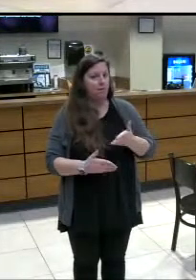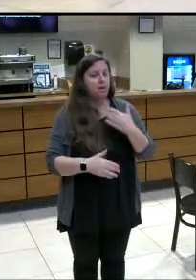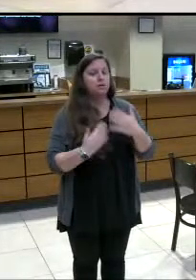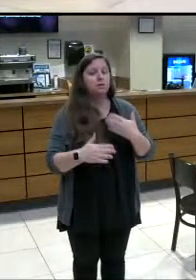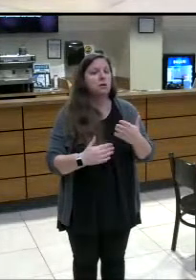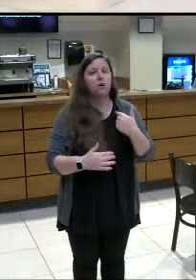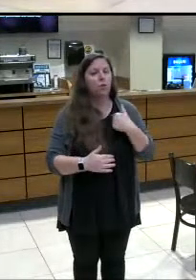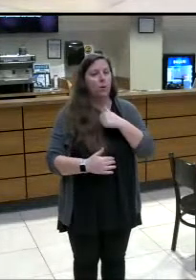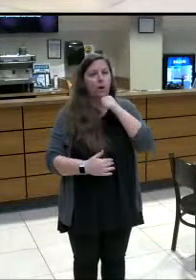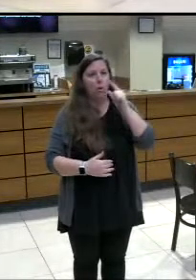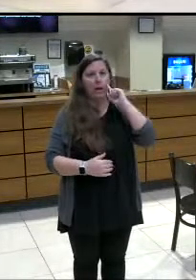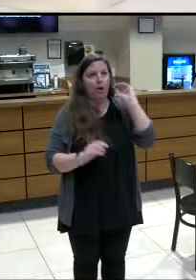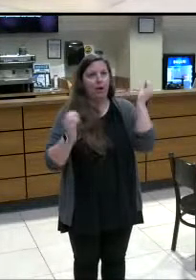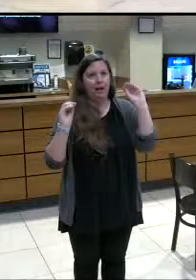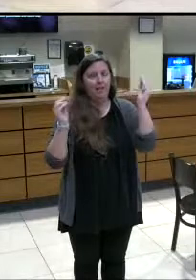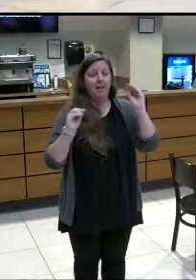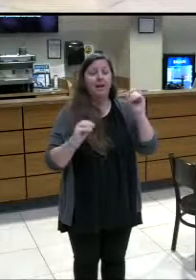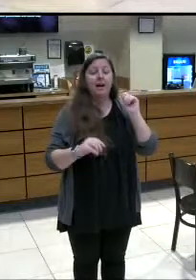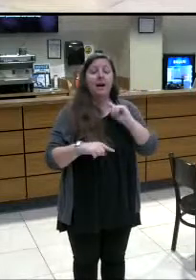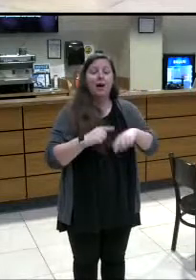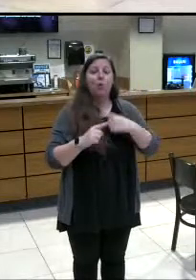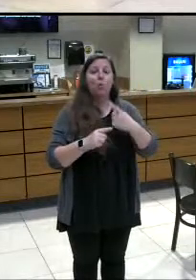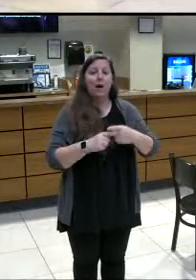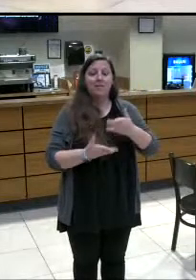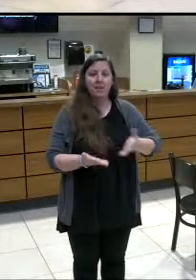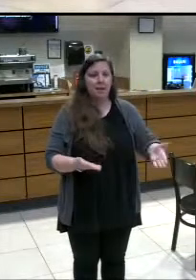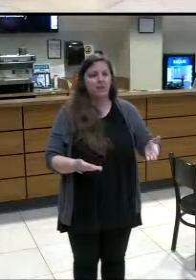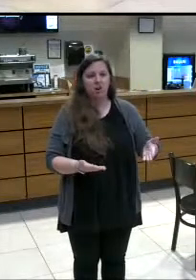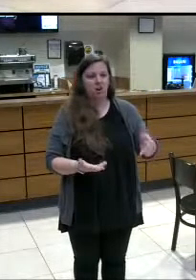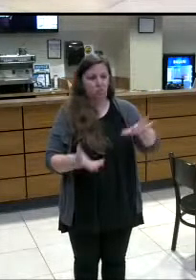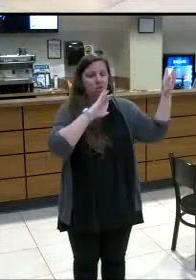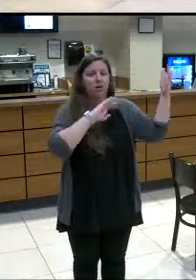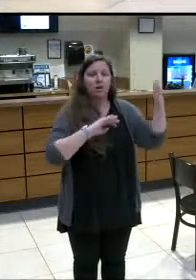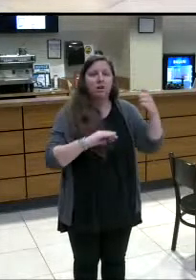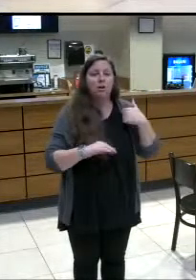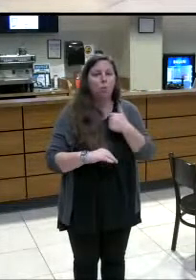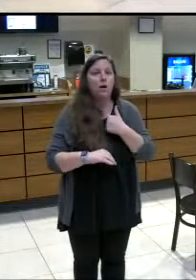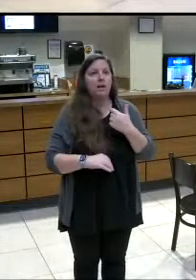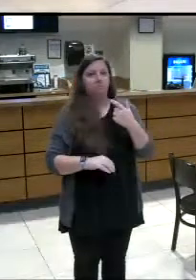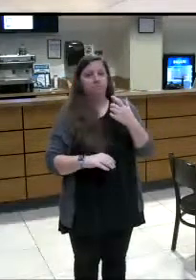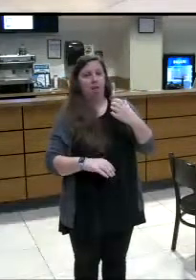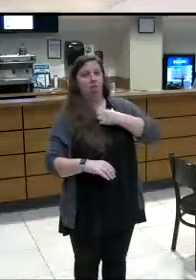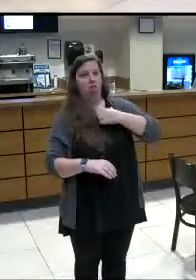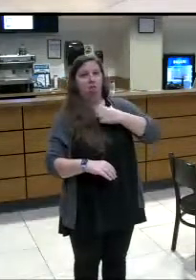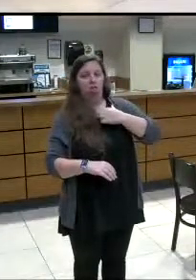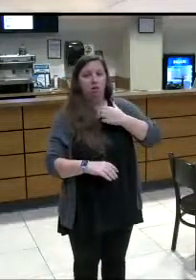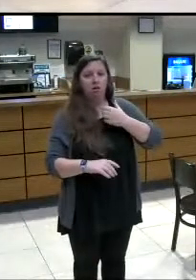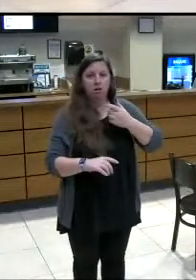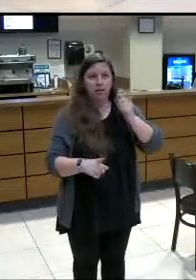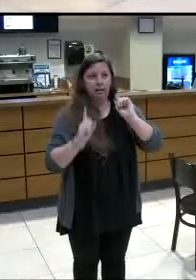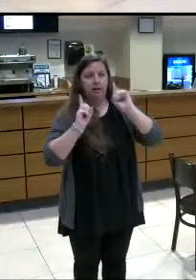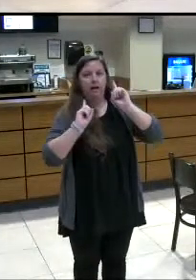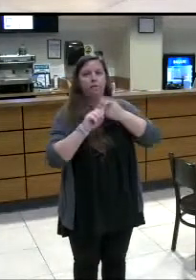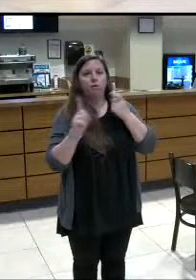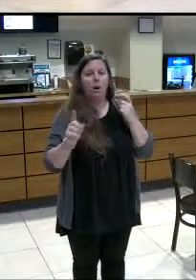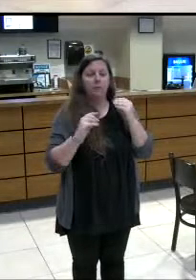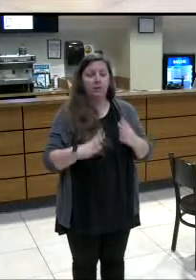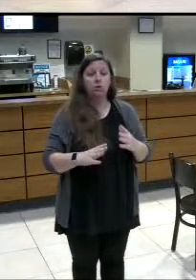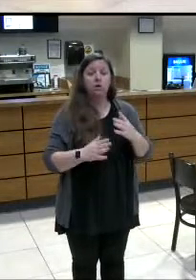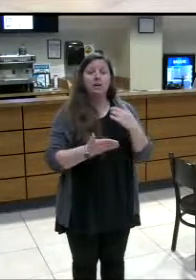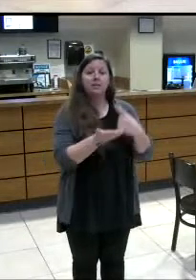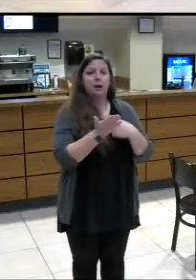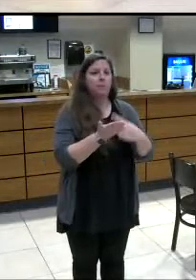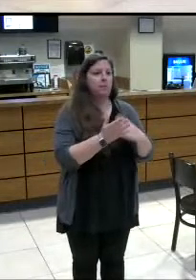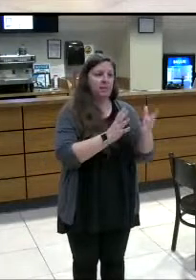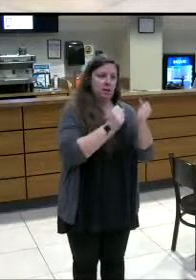not the way we want them to go, we hear from teachers. And sometimes it's a lot of teachers, or sometimes it's teachers all from one school. And